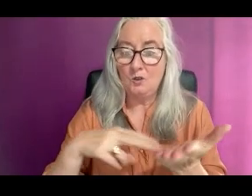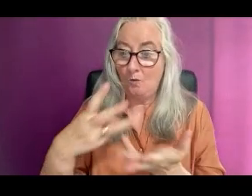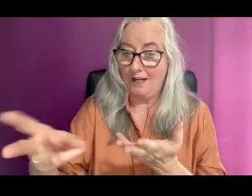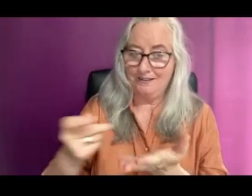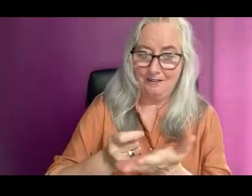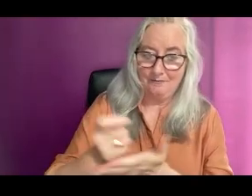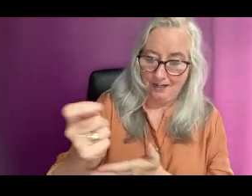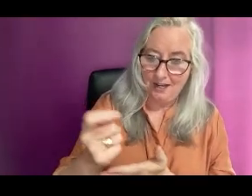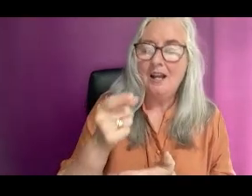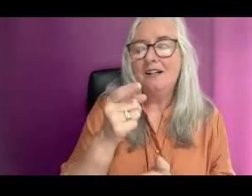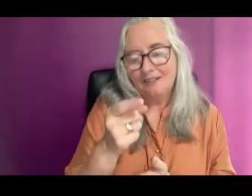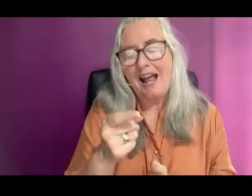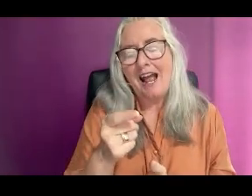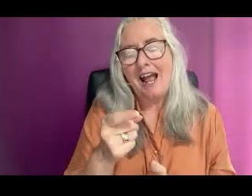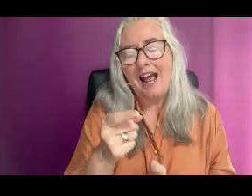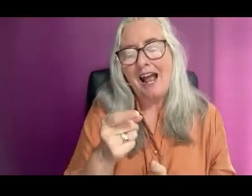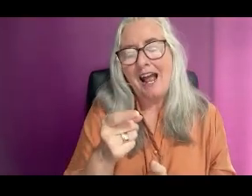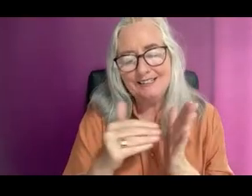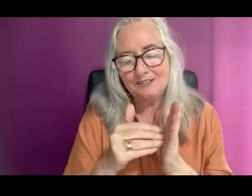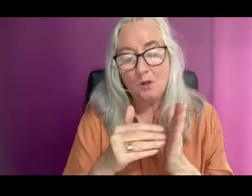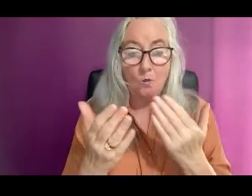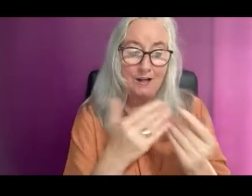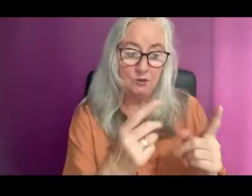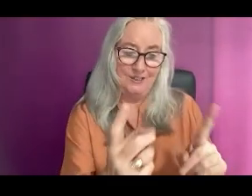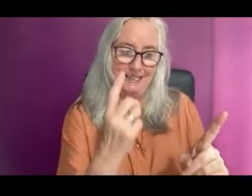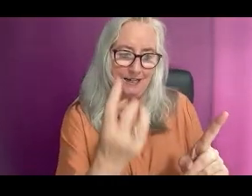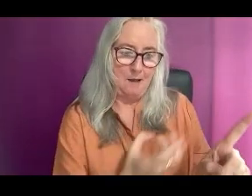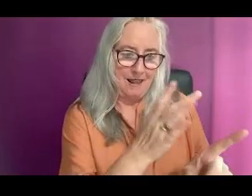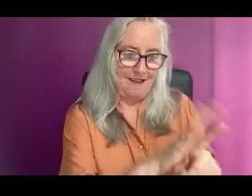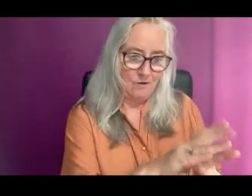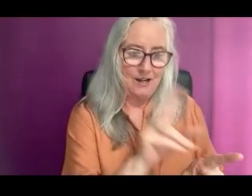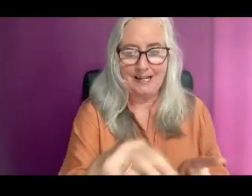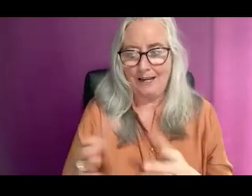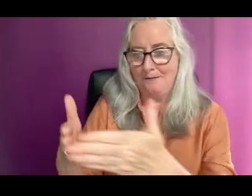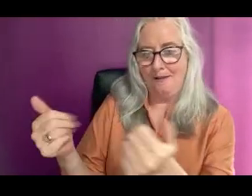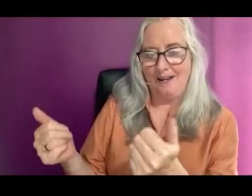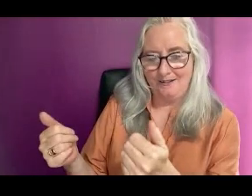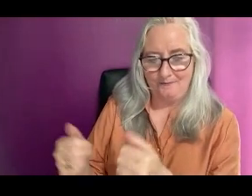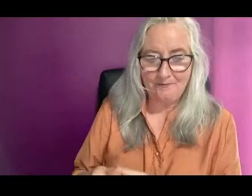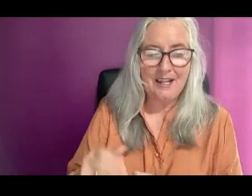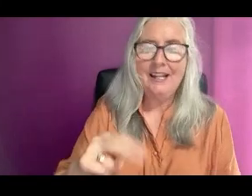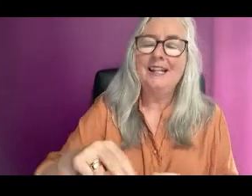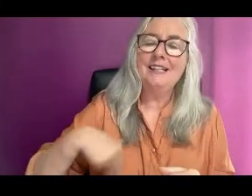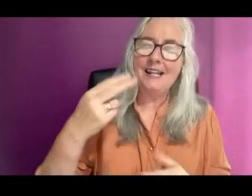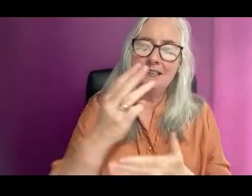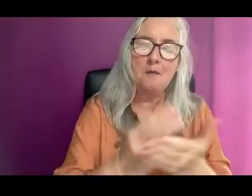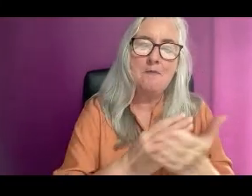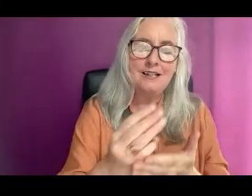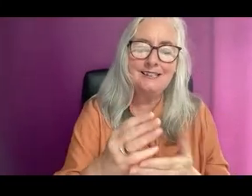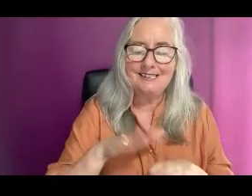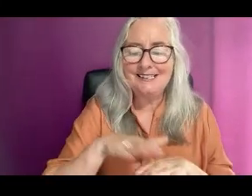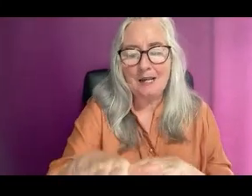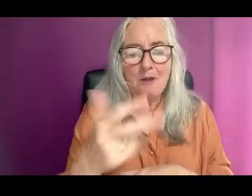or the thing that has been applied for can be purchased. The next step then, step 3, is